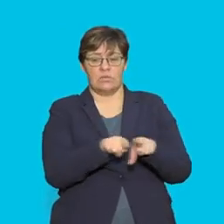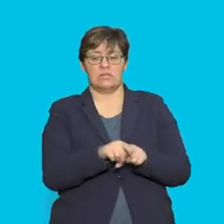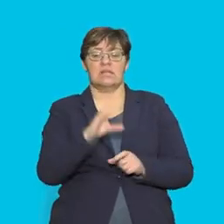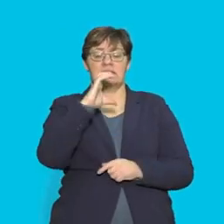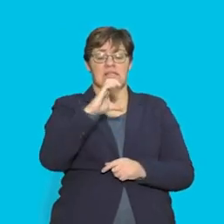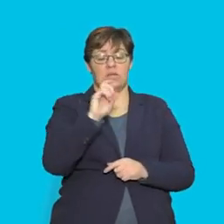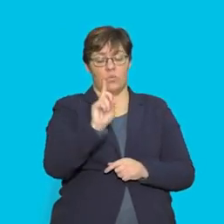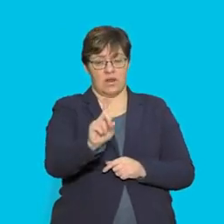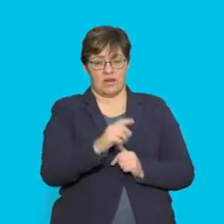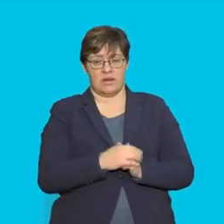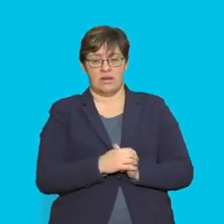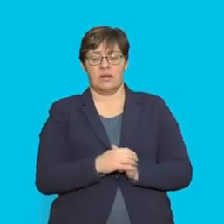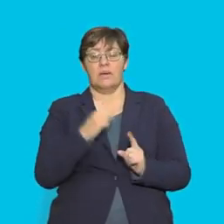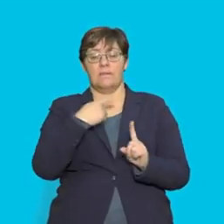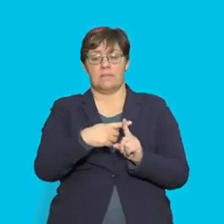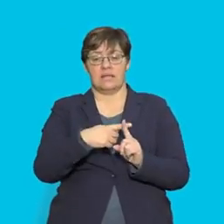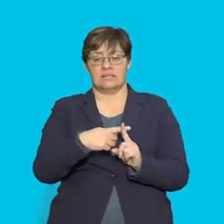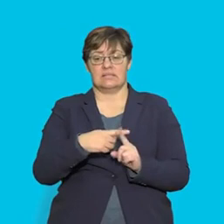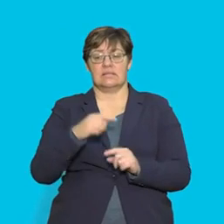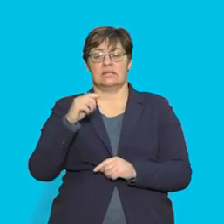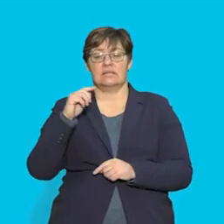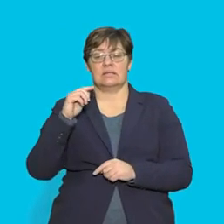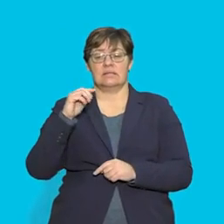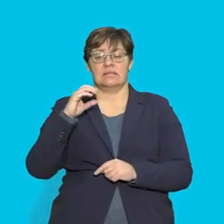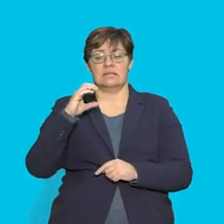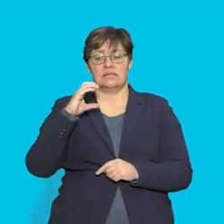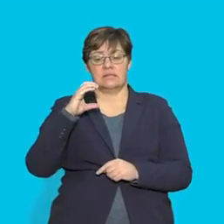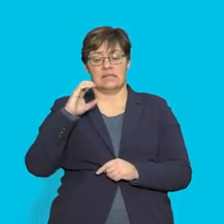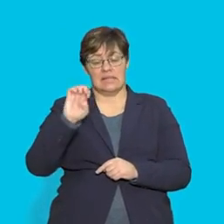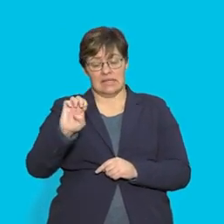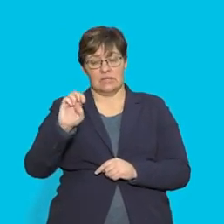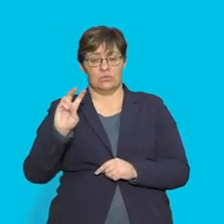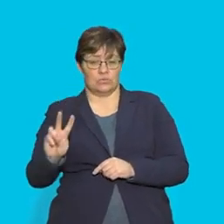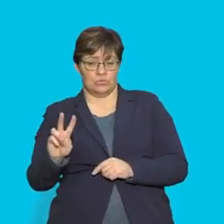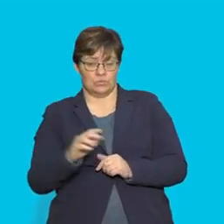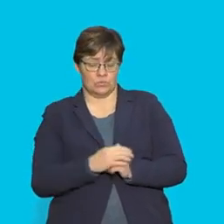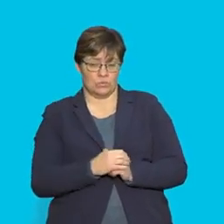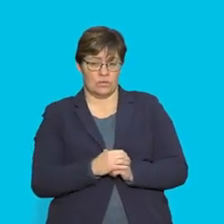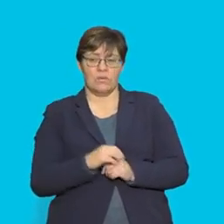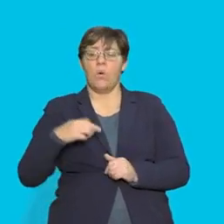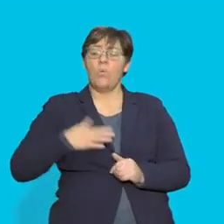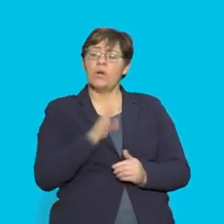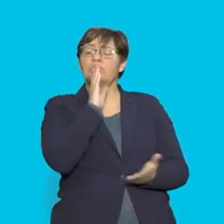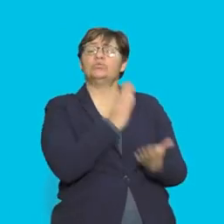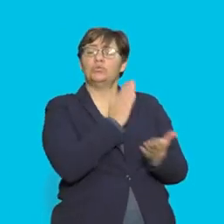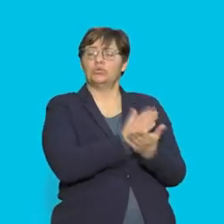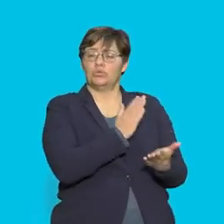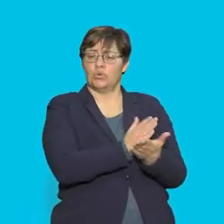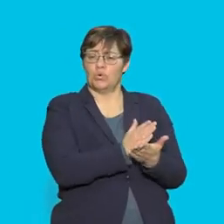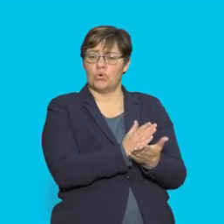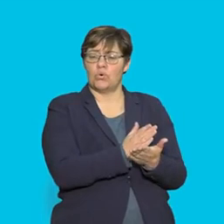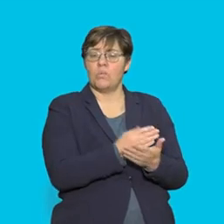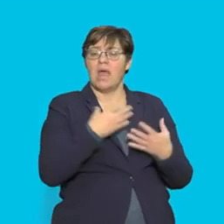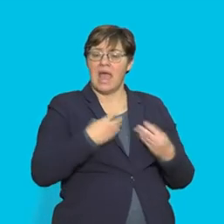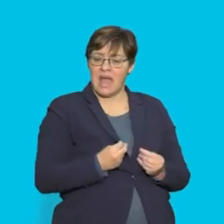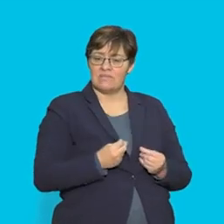C1 plus E2, right? But now I want to make sure that I have